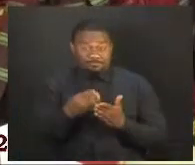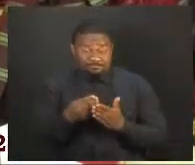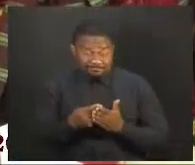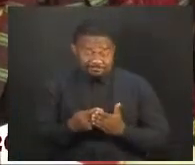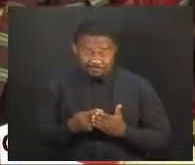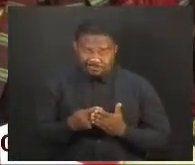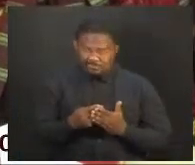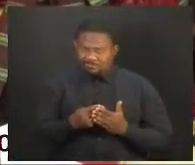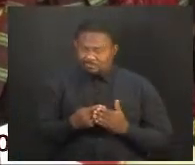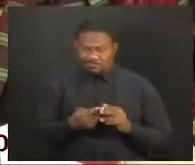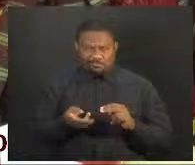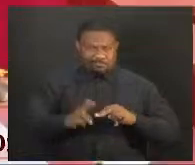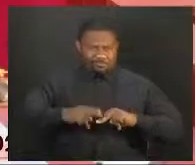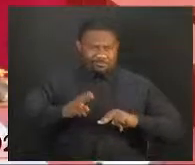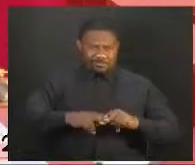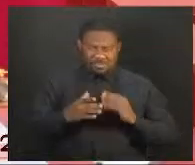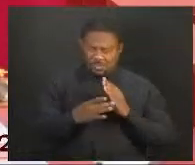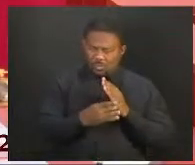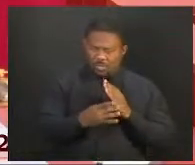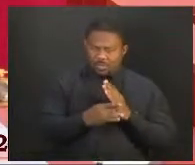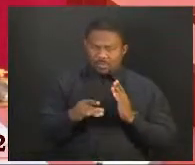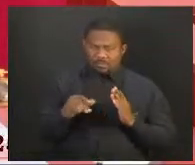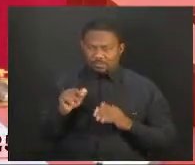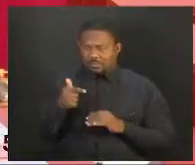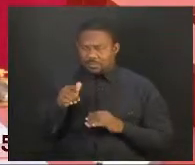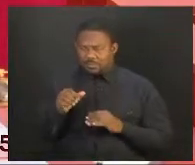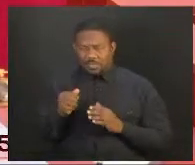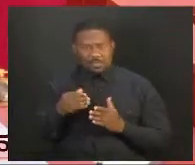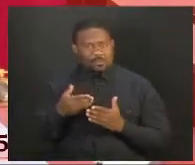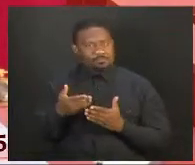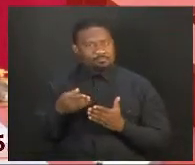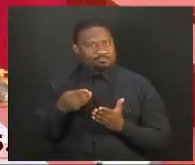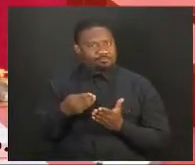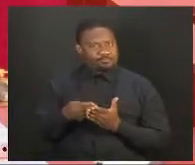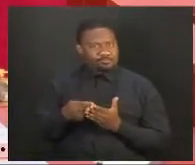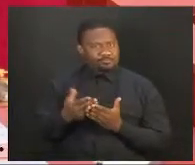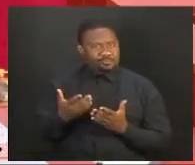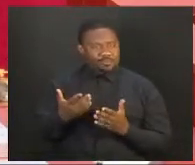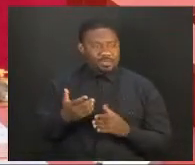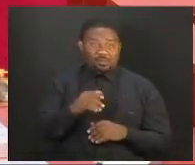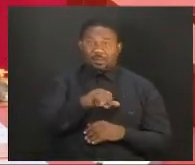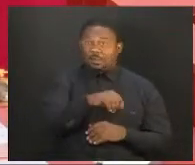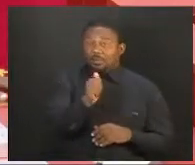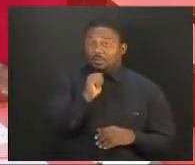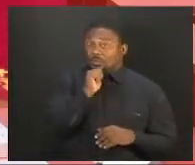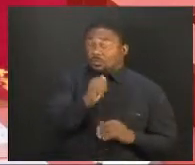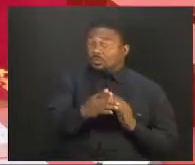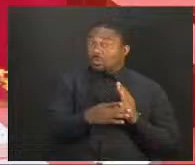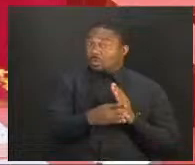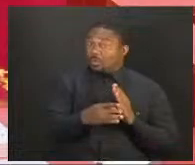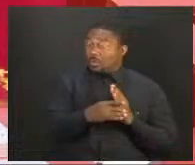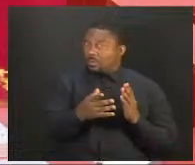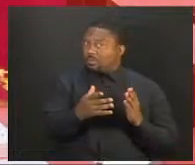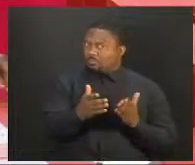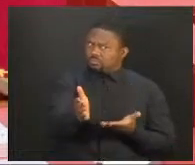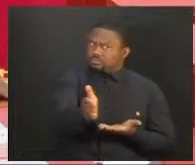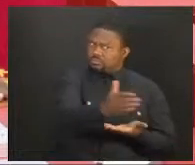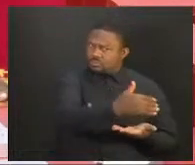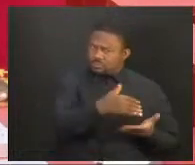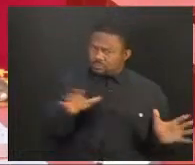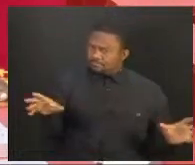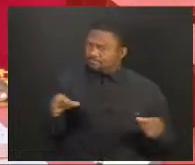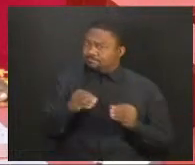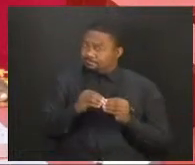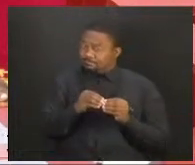than programmed oil and gas receipt and higher non-oil tax revenue collection. Total expenditure